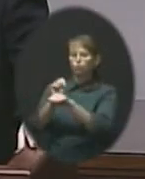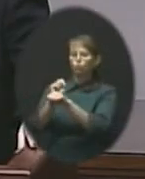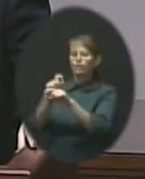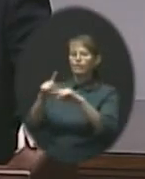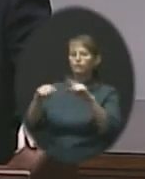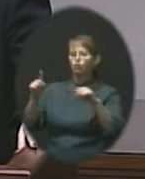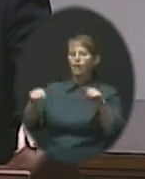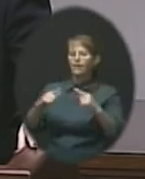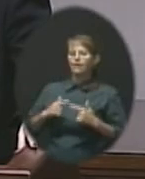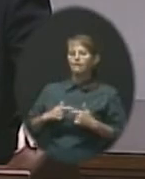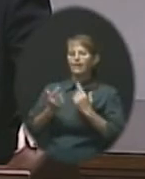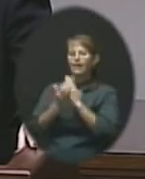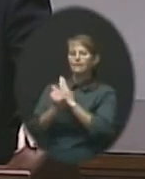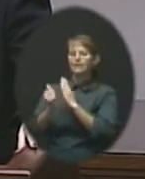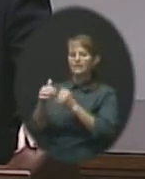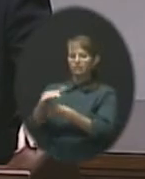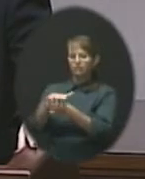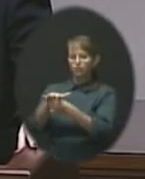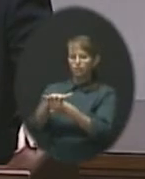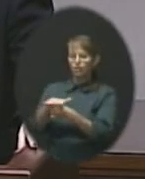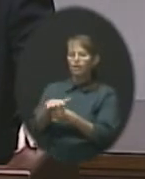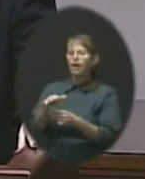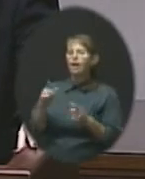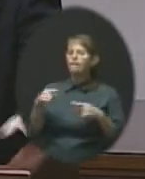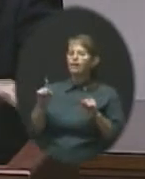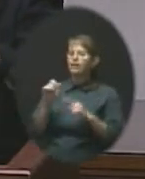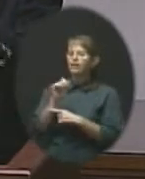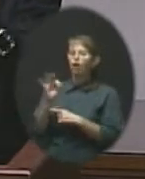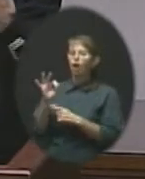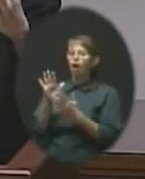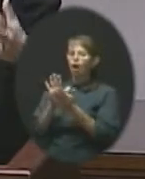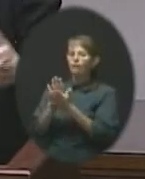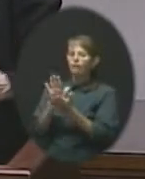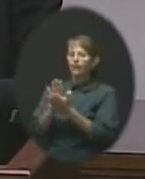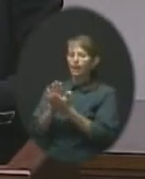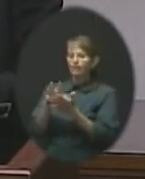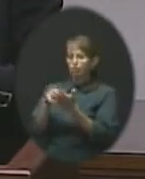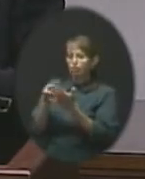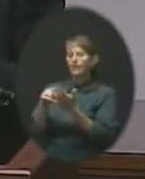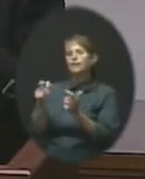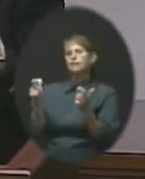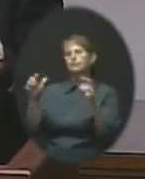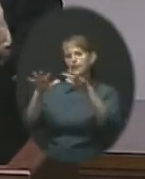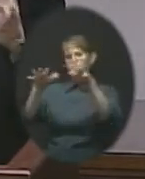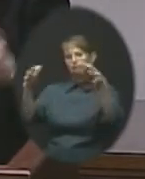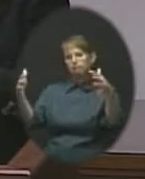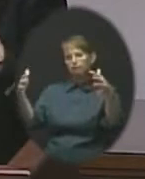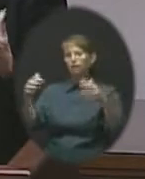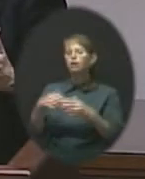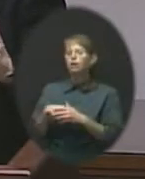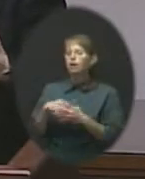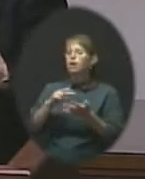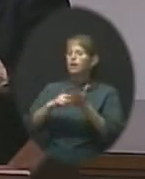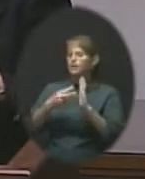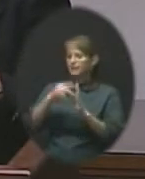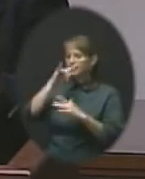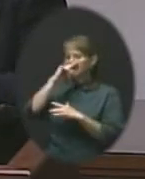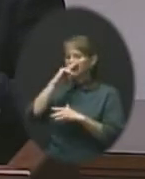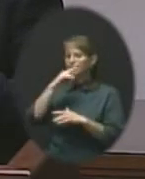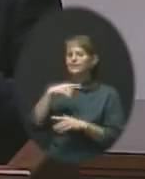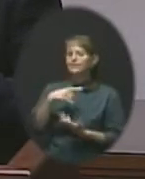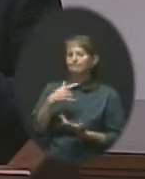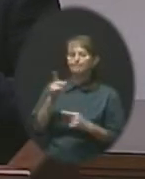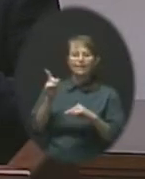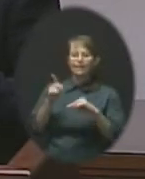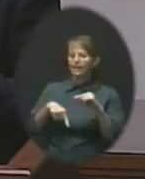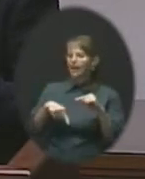issues. And finally, off-campus learning. Off-campus learning is a big umbrella. So this is kids that need something off the traditional campus. So it